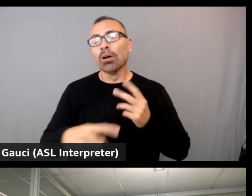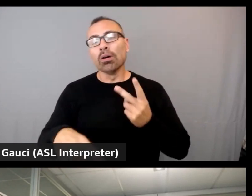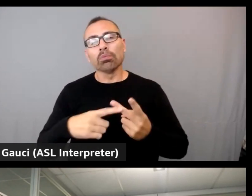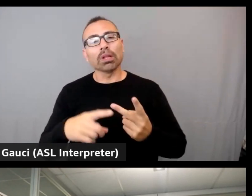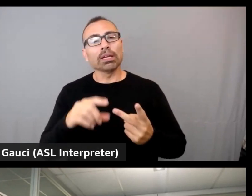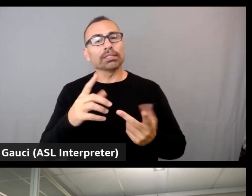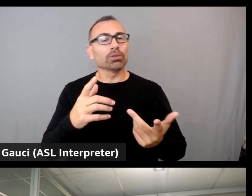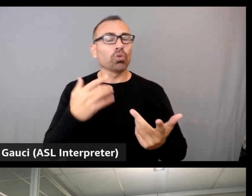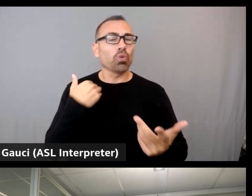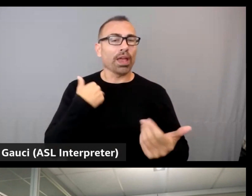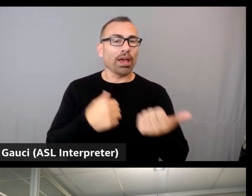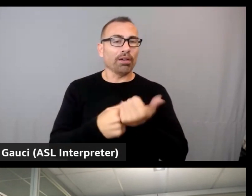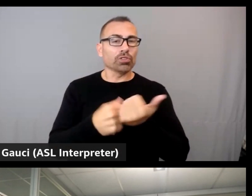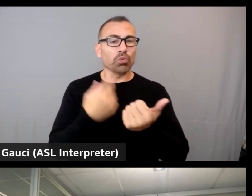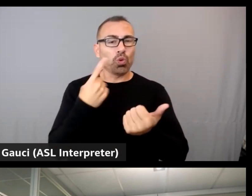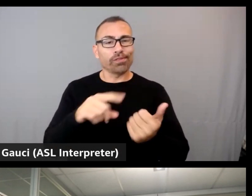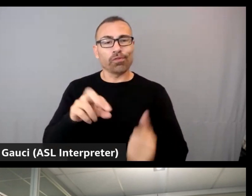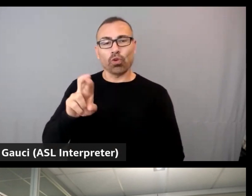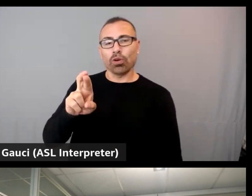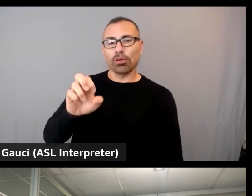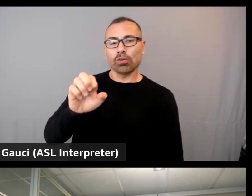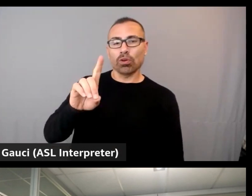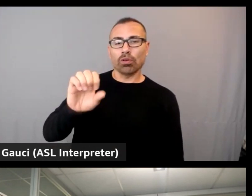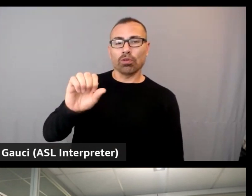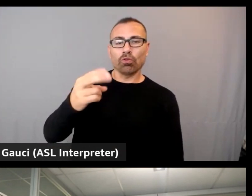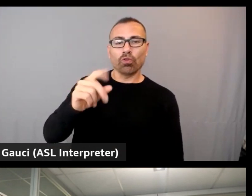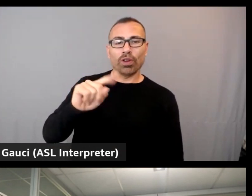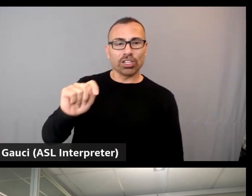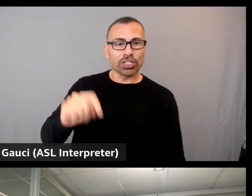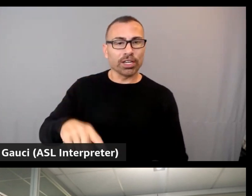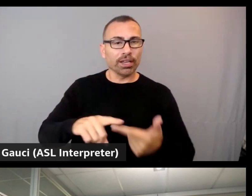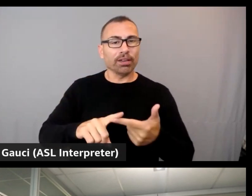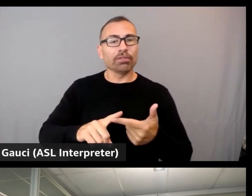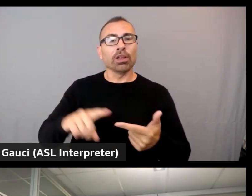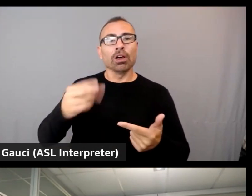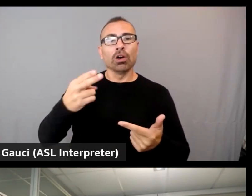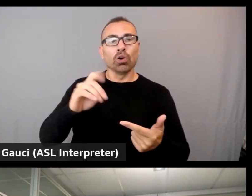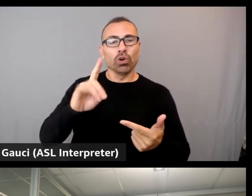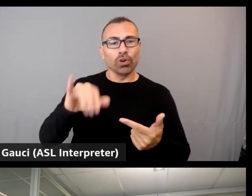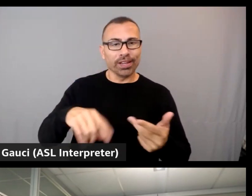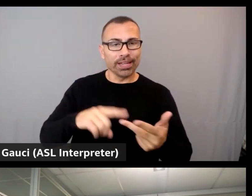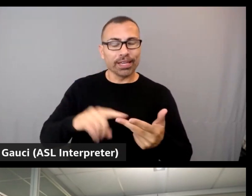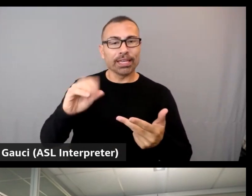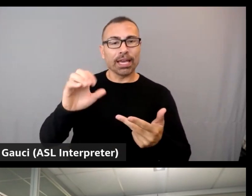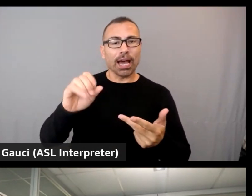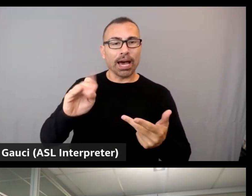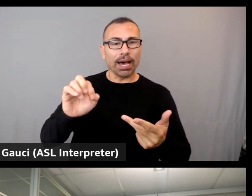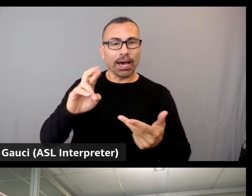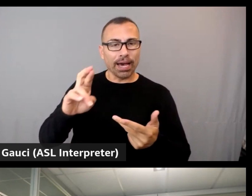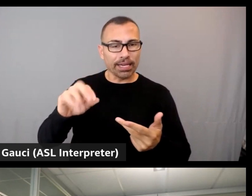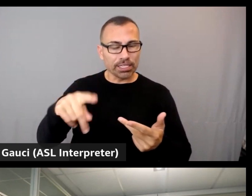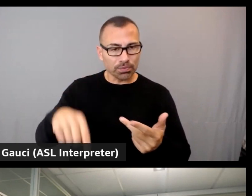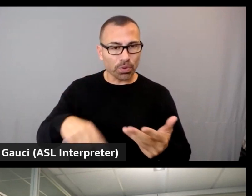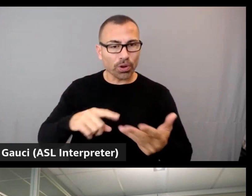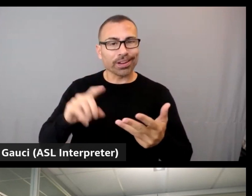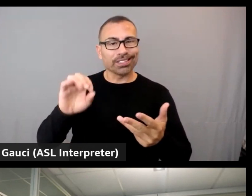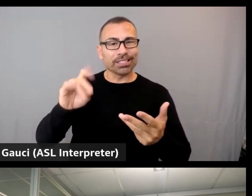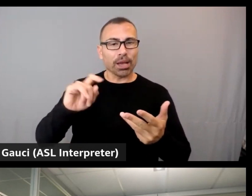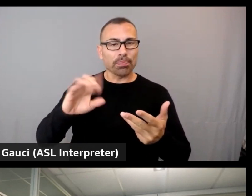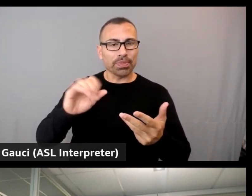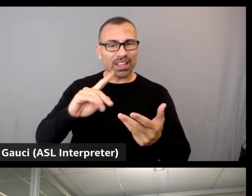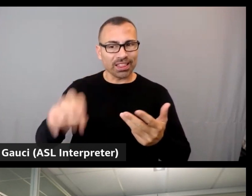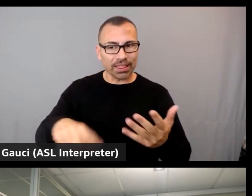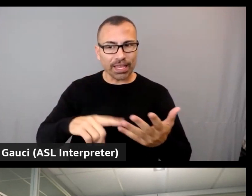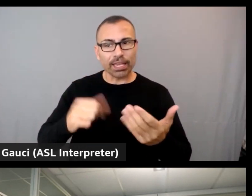catalog experience, support for Redshift, Hudi, Iceberg, Delta Lake. We have the Event Bridge integrations. And one of the other